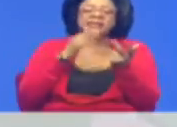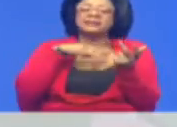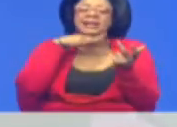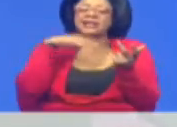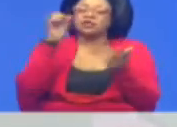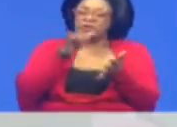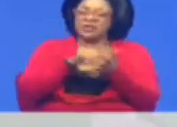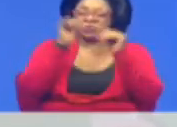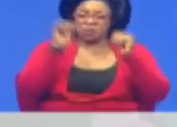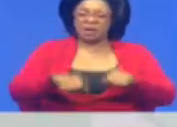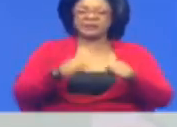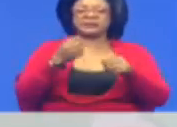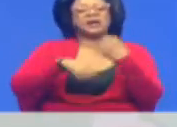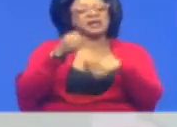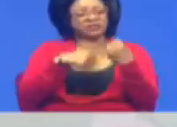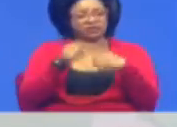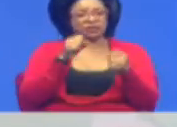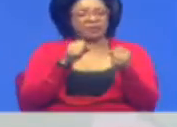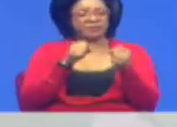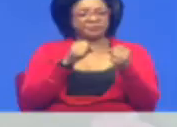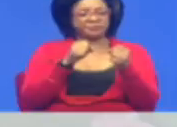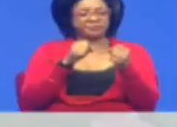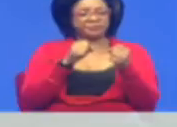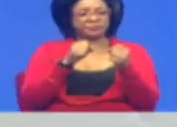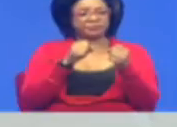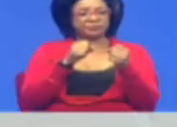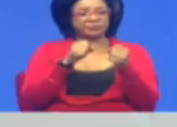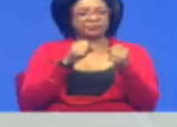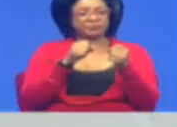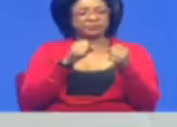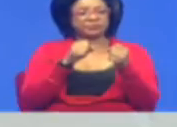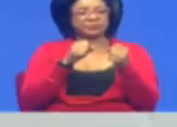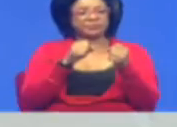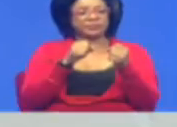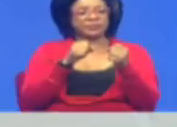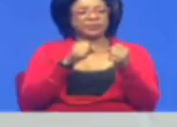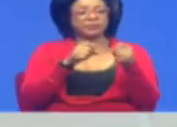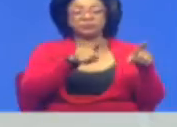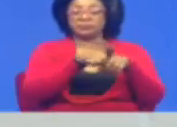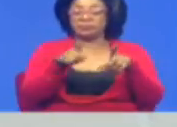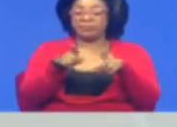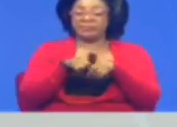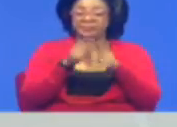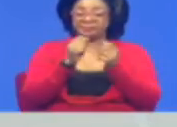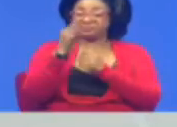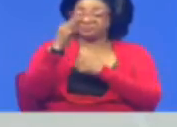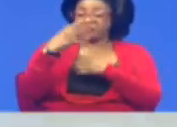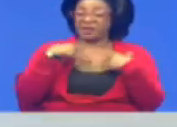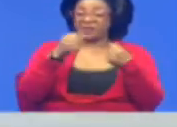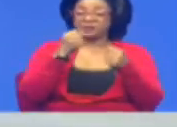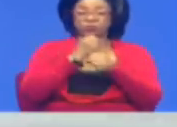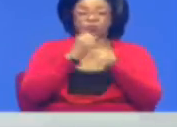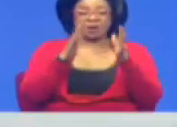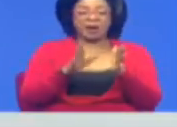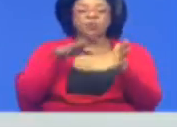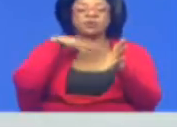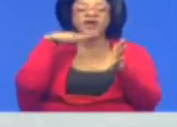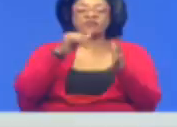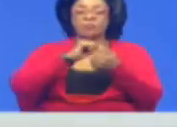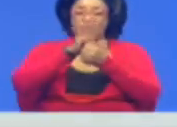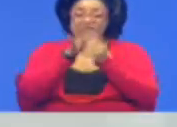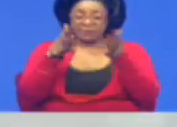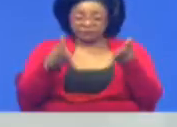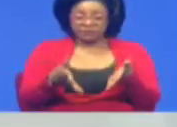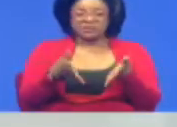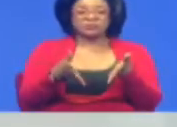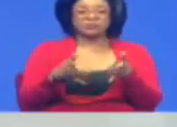can realize how dire the situation is. A total of 33 healthcare workers have died from COVID-19 to date,